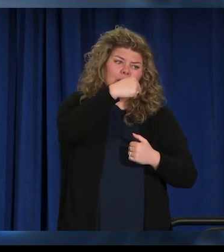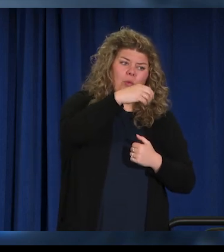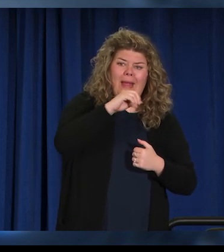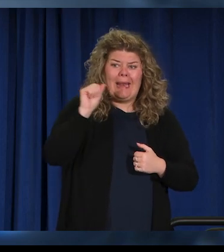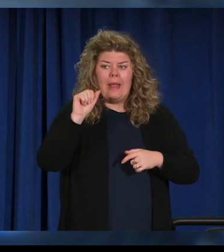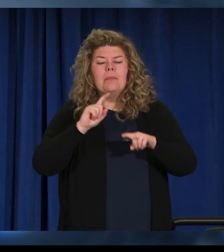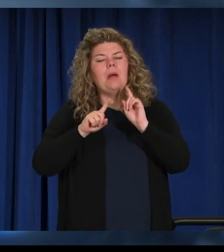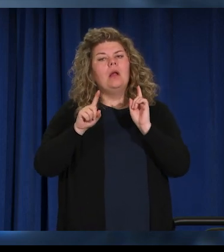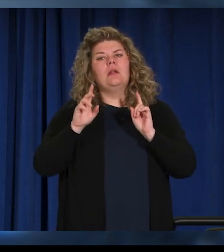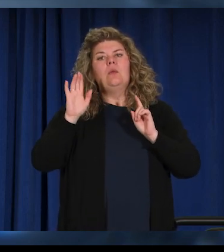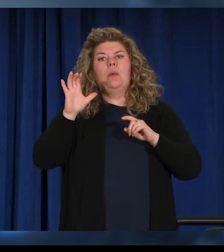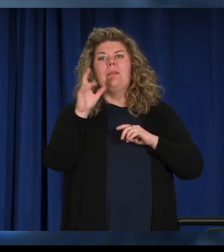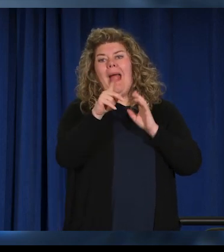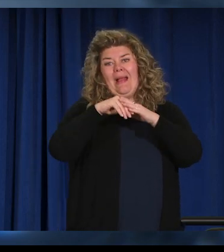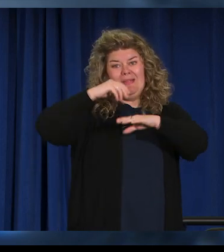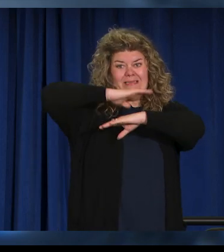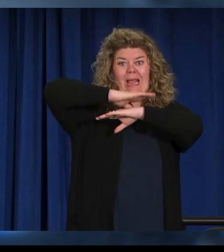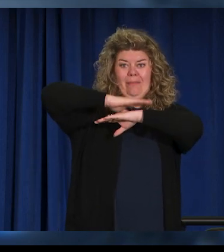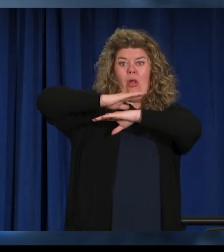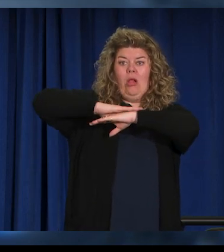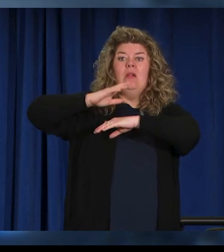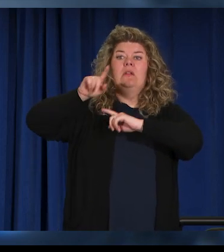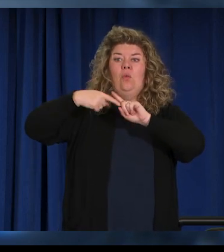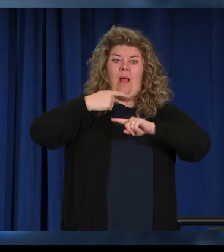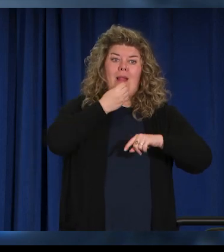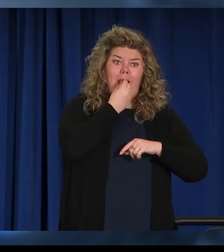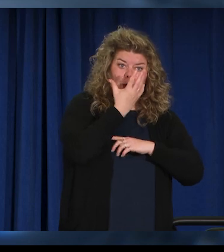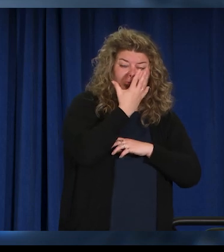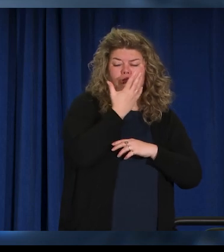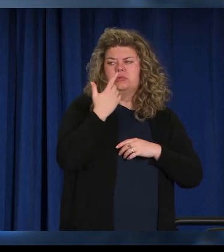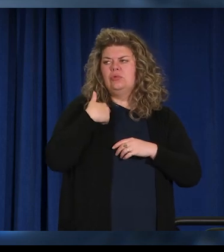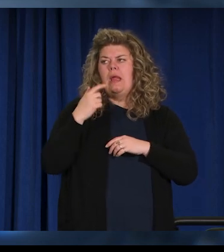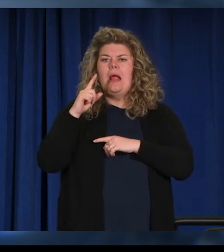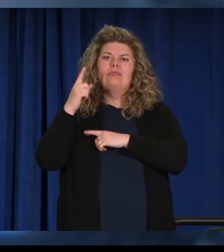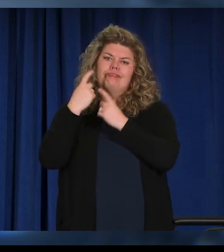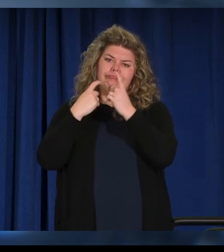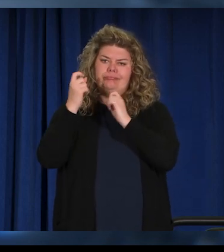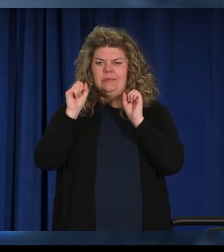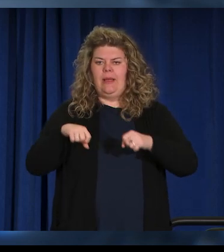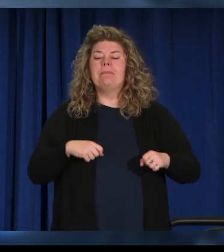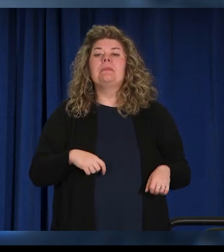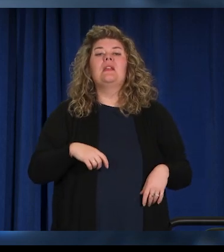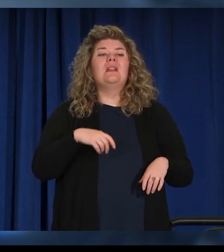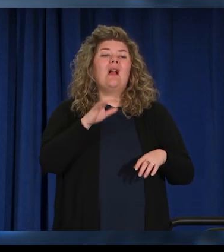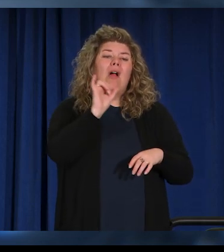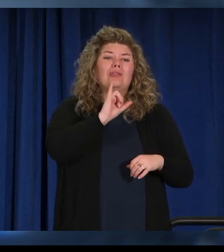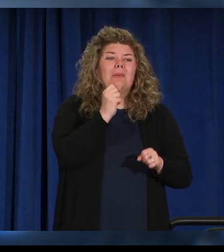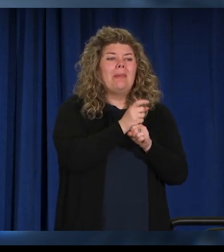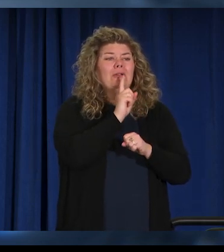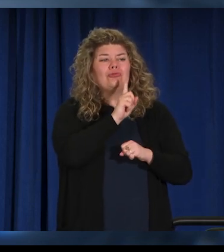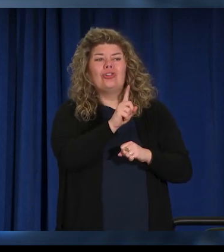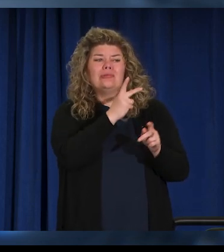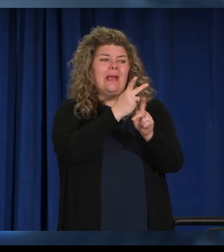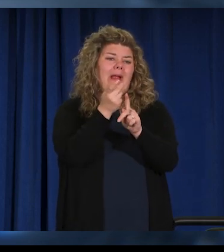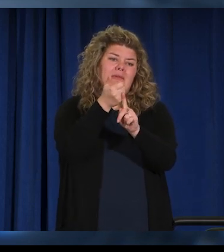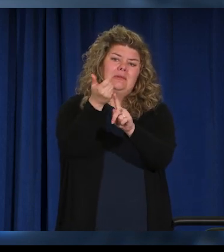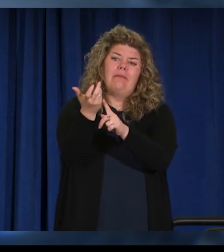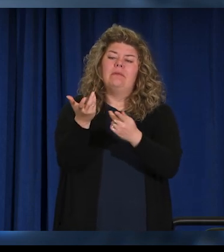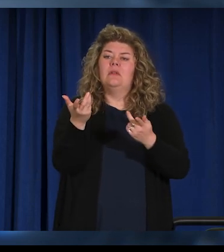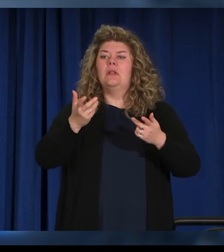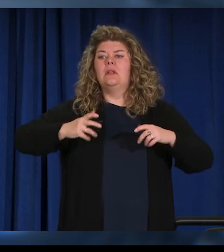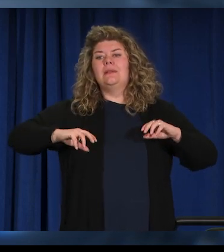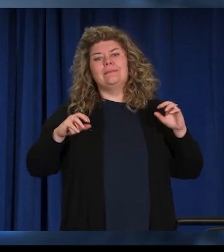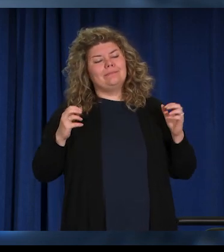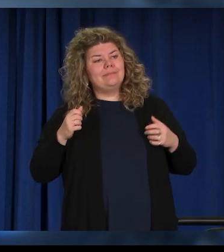but we will be back at our table to take questions there during lunch and networking. And then finally, make sure to take care of ourselves. We're encouraging you to move, stim,